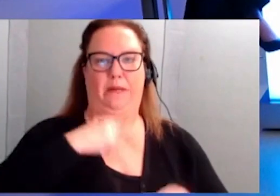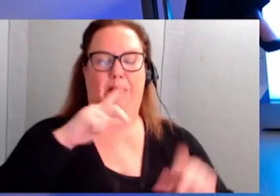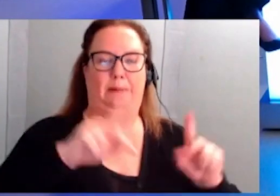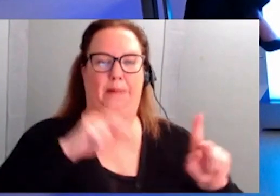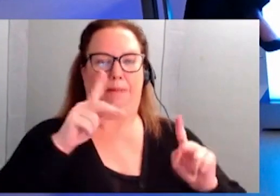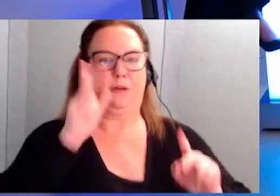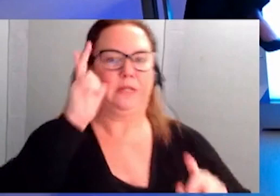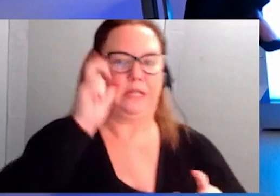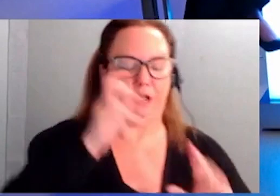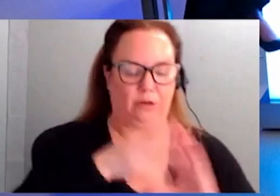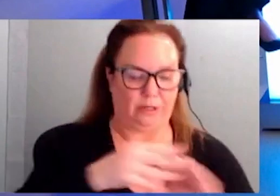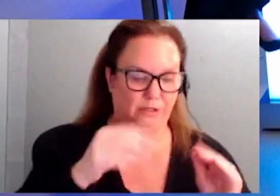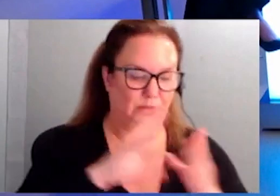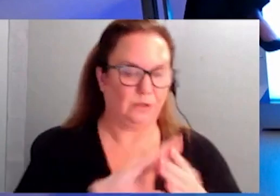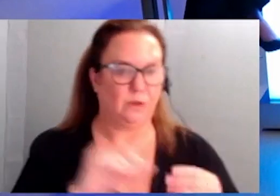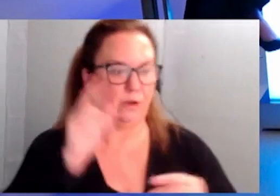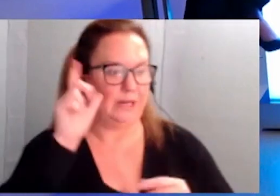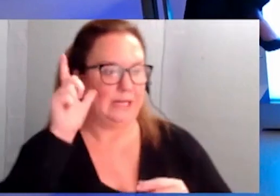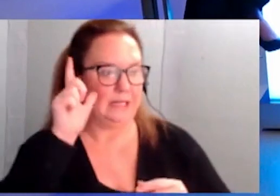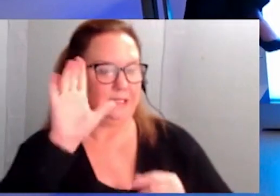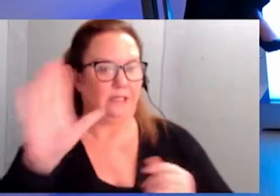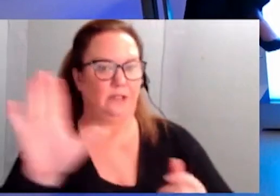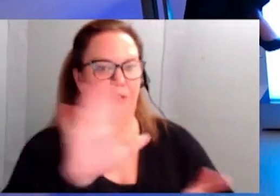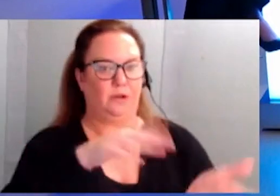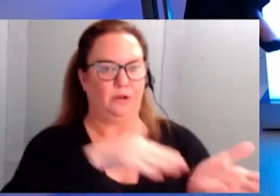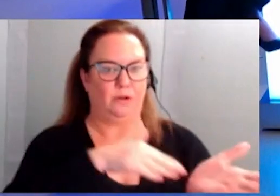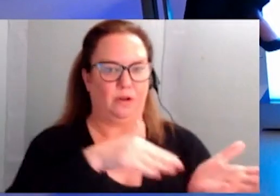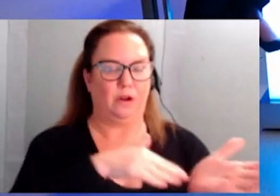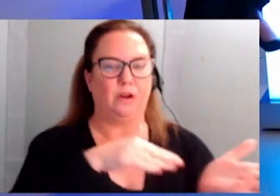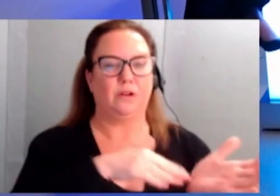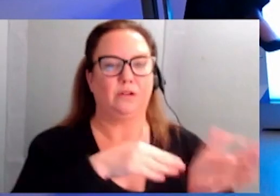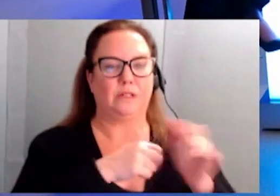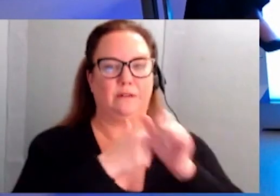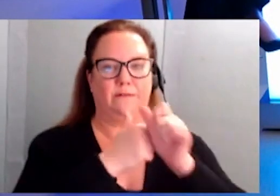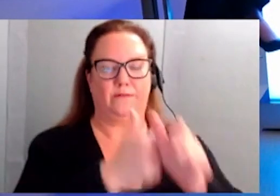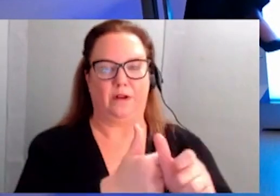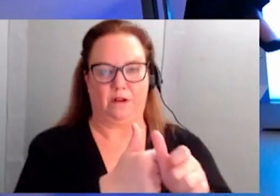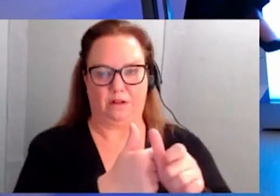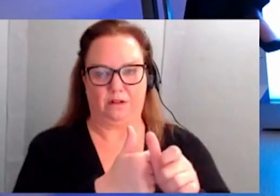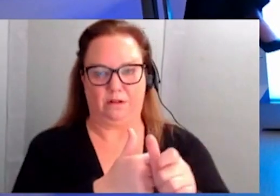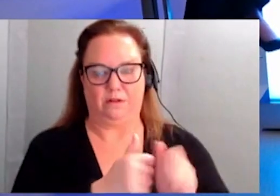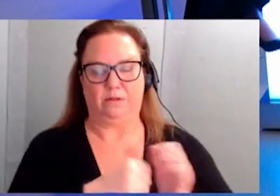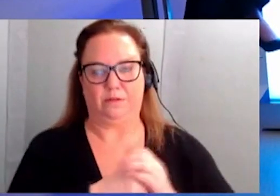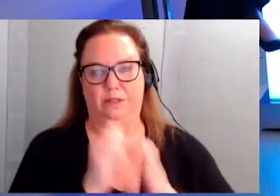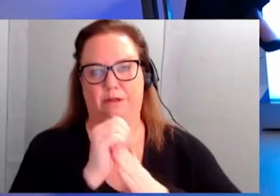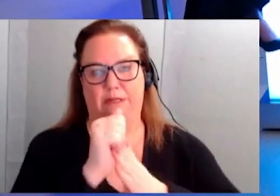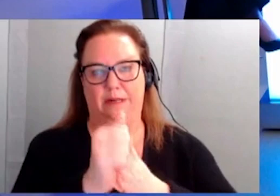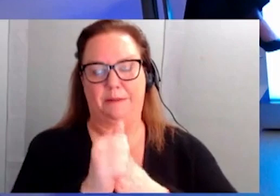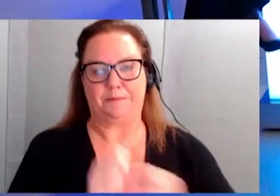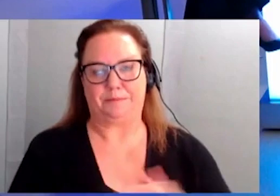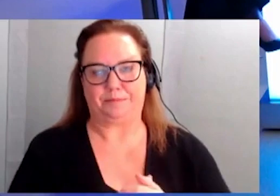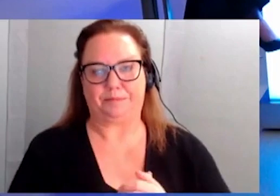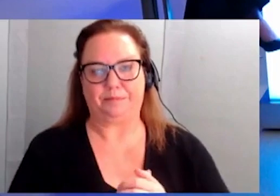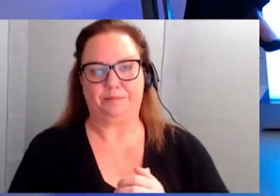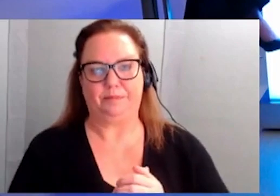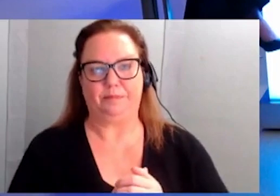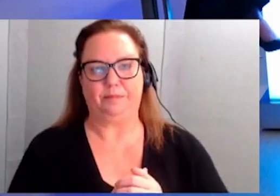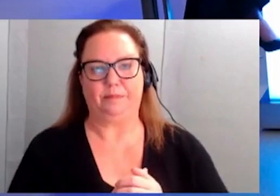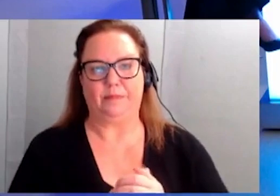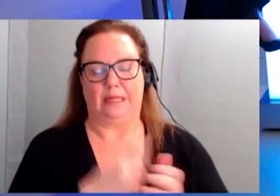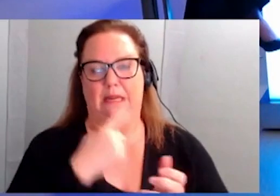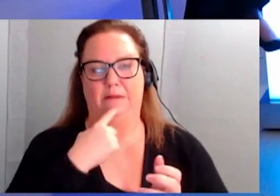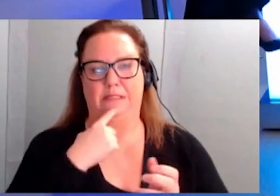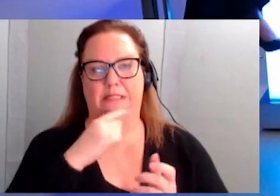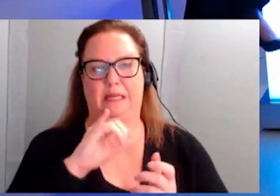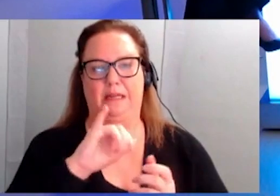this and say, listen to your doctors, and follow their lead. Yeah, and I would just piggyback off that, Jess,